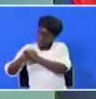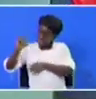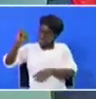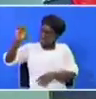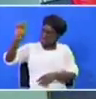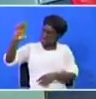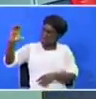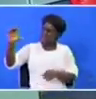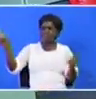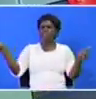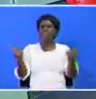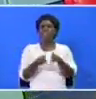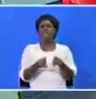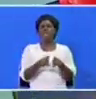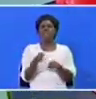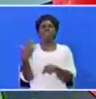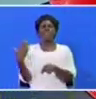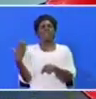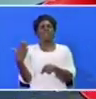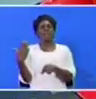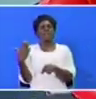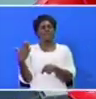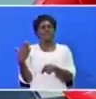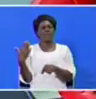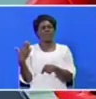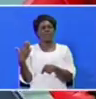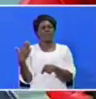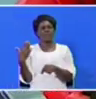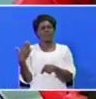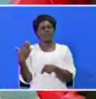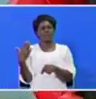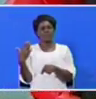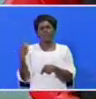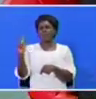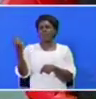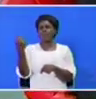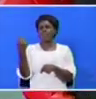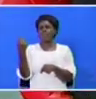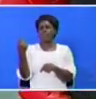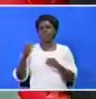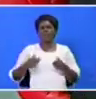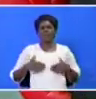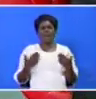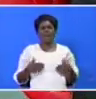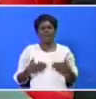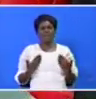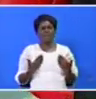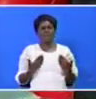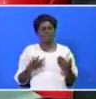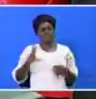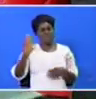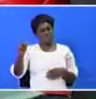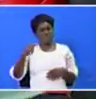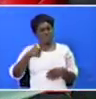this, and that's the problem. Jubilee, the I'm not saying IEBC. Point. But you I'm do realize Kenyans. That an offer that was yes. given by Kenyans IEBC. Kenyans are happy to go that extra mile. Now, could I